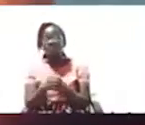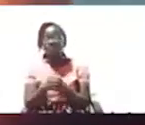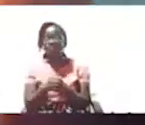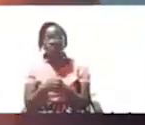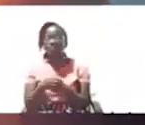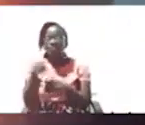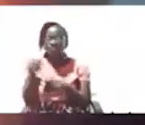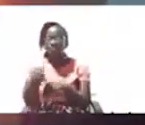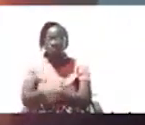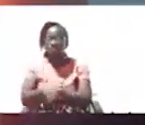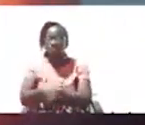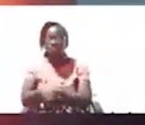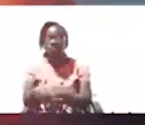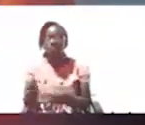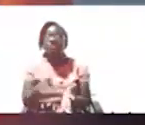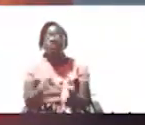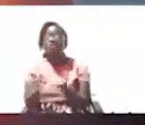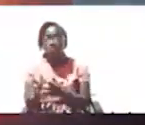Tonight,